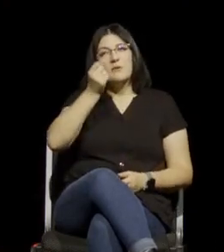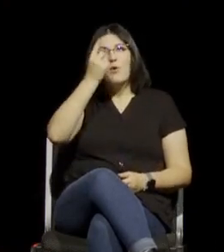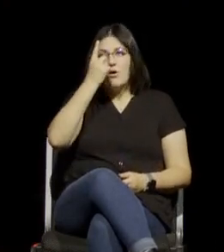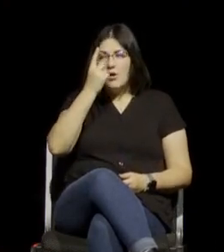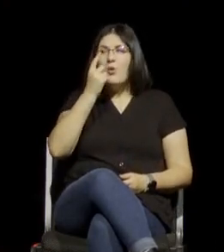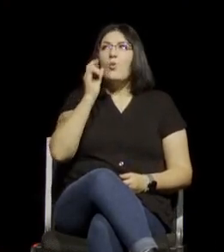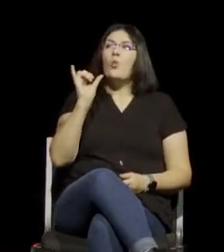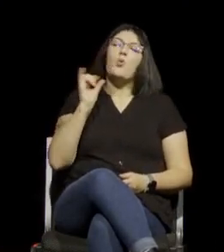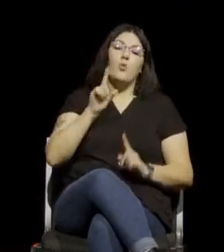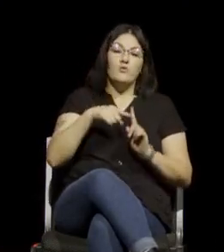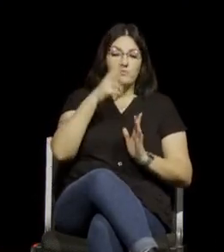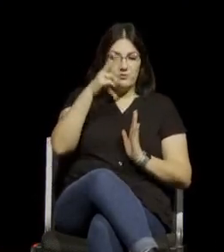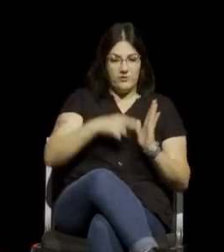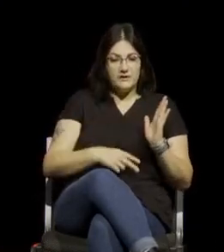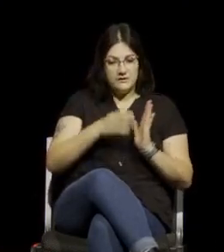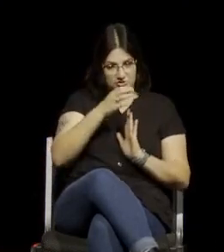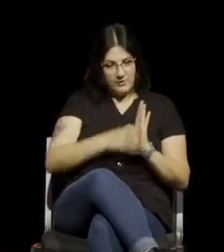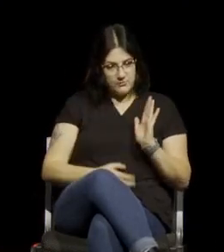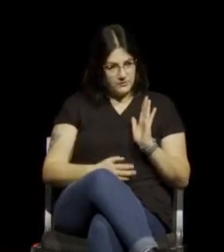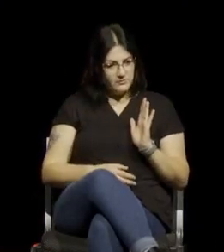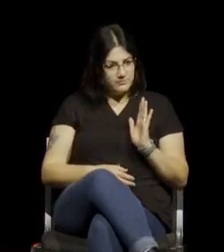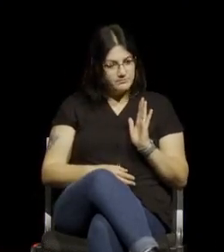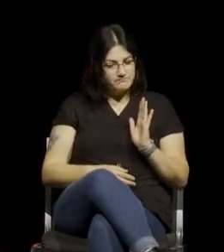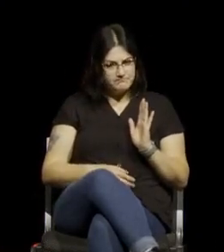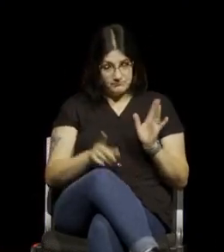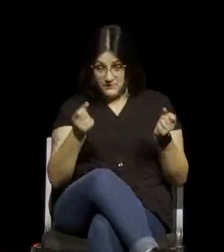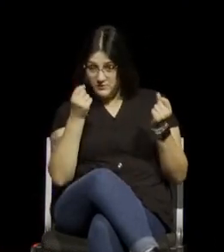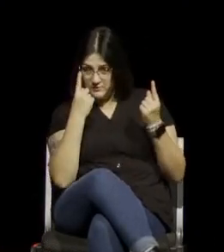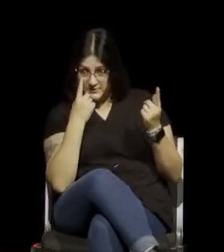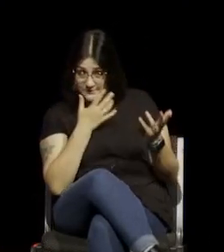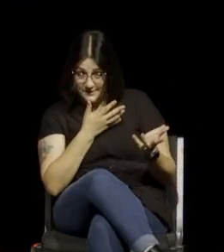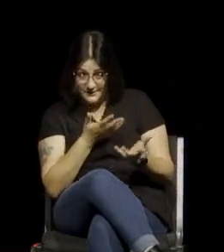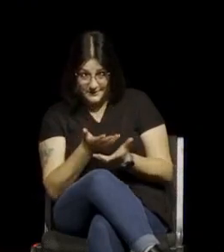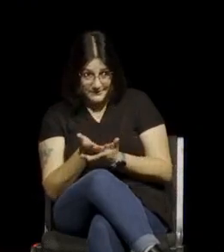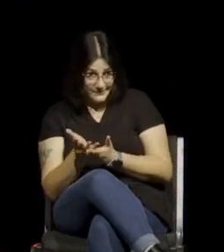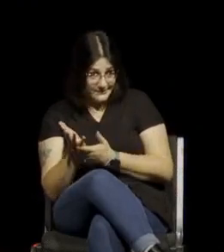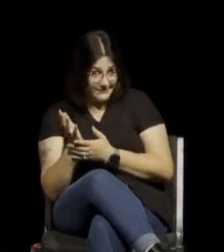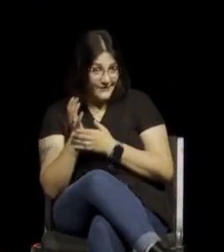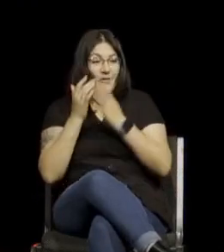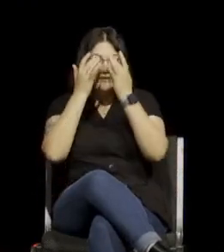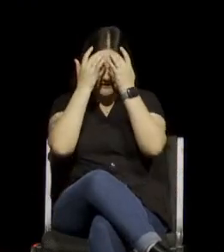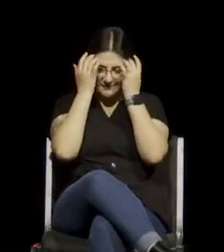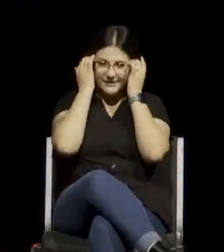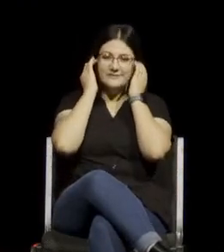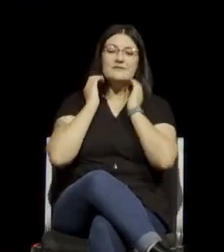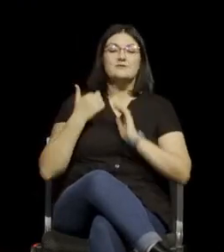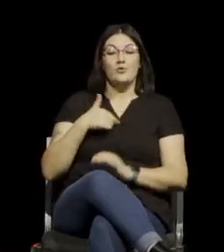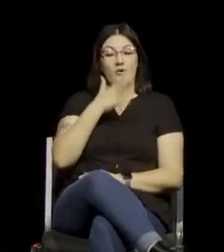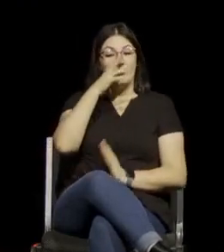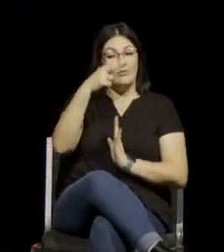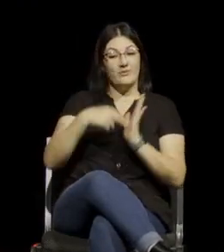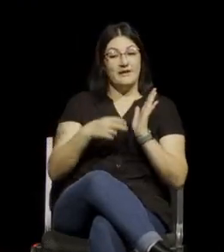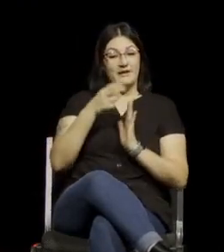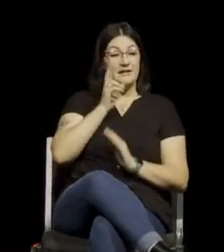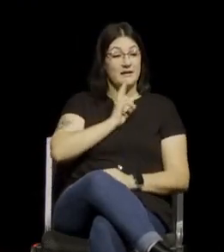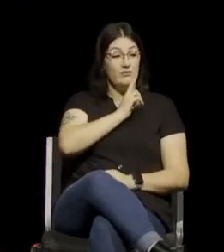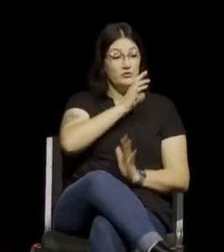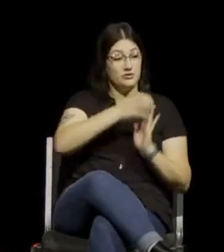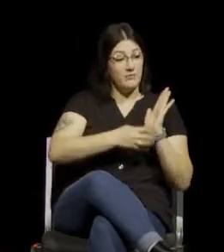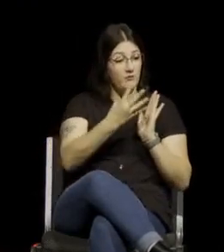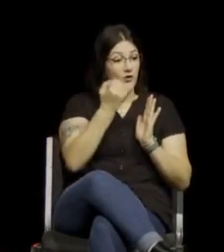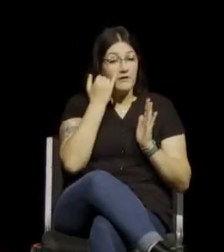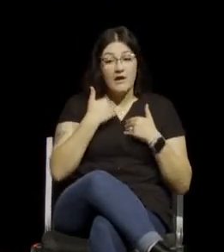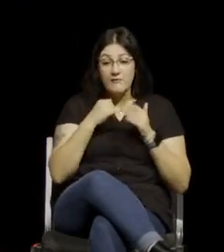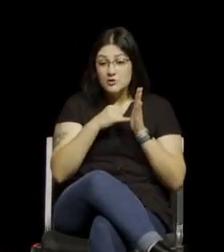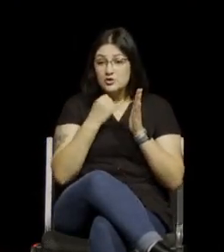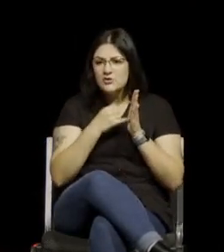we read the book of Hebrews. You guys with me? All right, here we go. We're going to read Hebrews chapter 4. If you got your journal, let